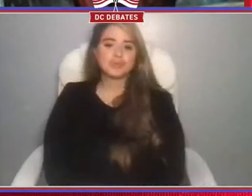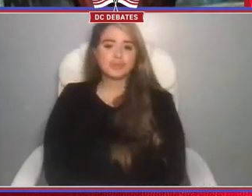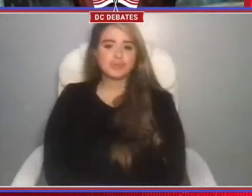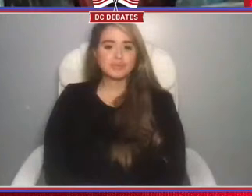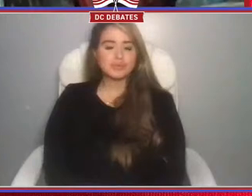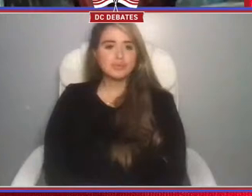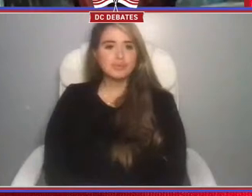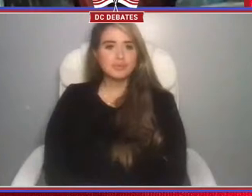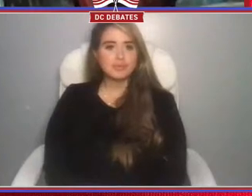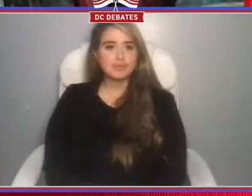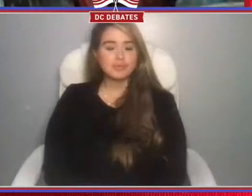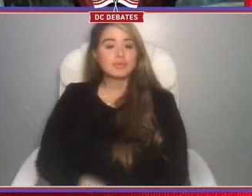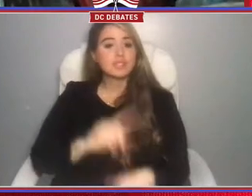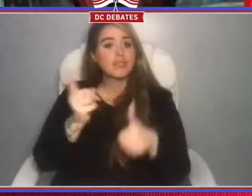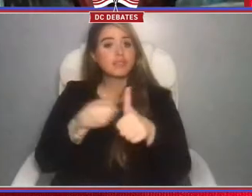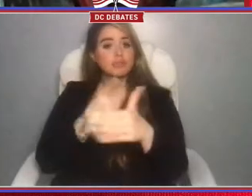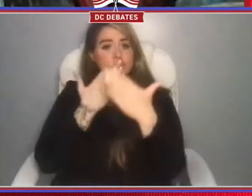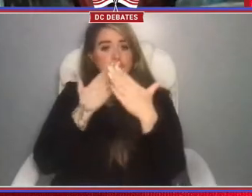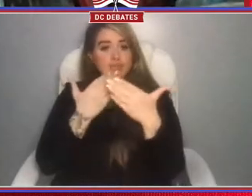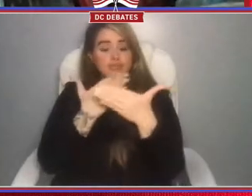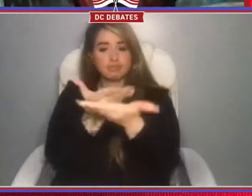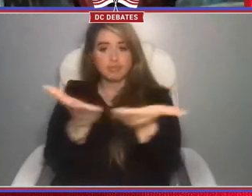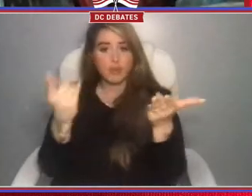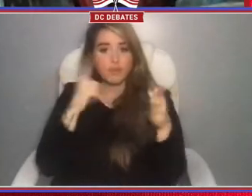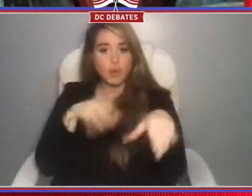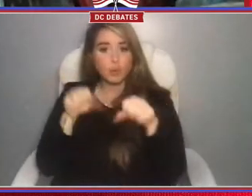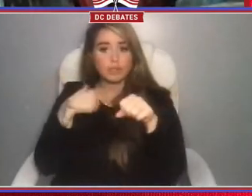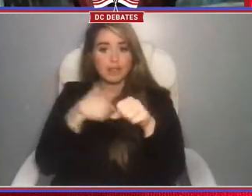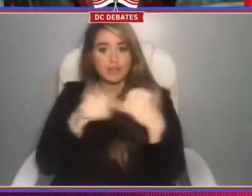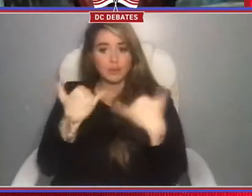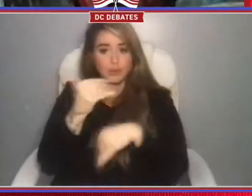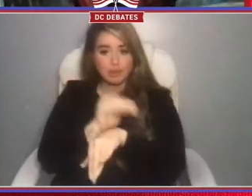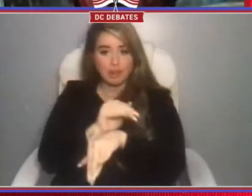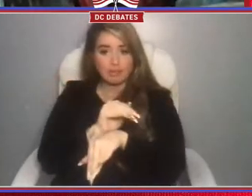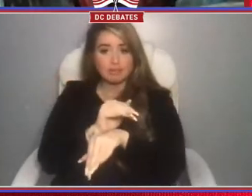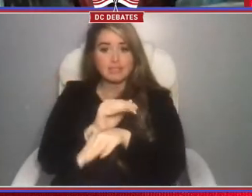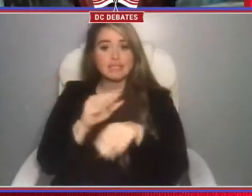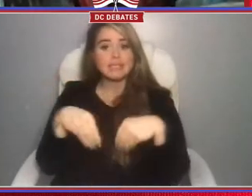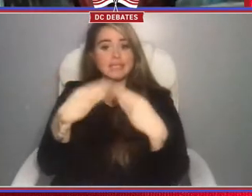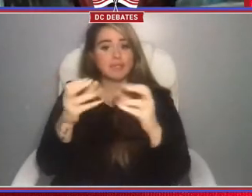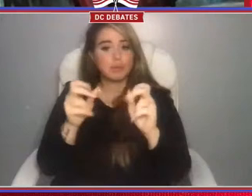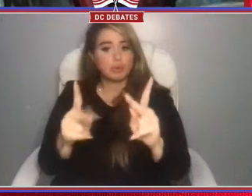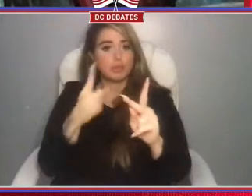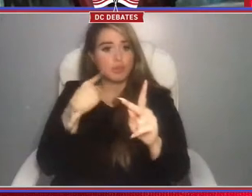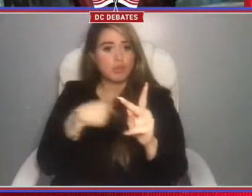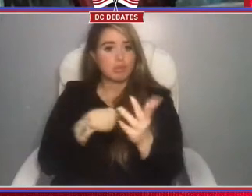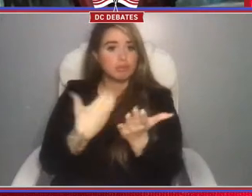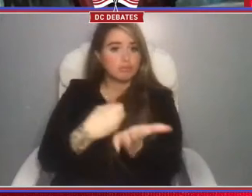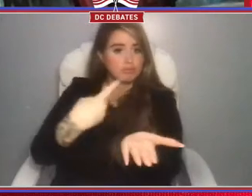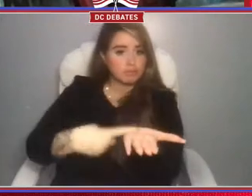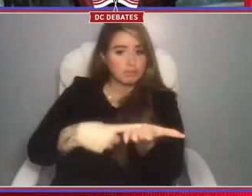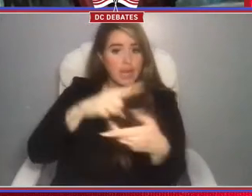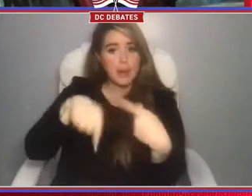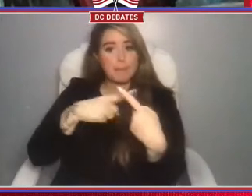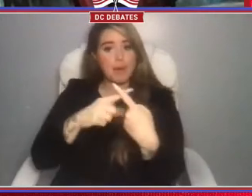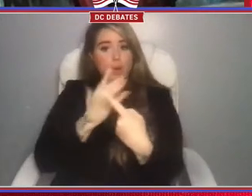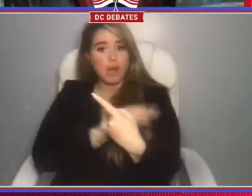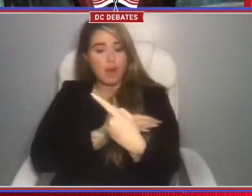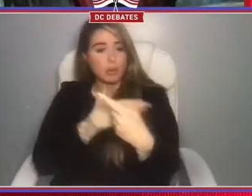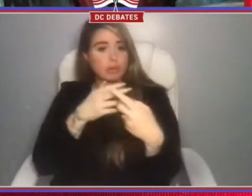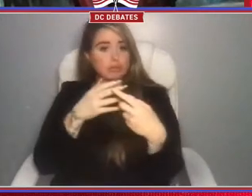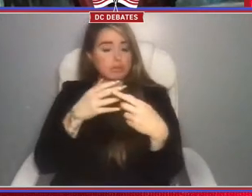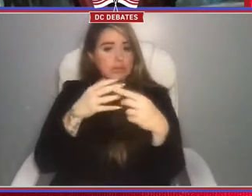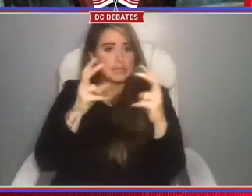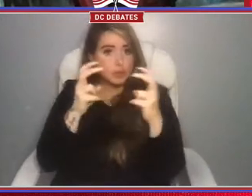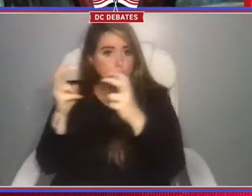First, I want to thank you all for hosting us tonight to give us the opportunity for the residents to hear where we stand on important issues that matter to them the most. I'm happy that